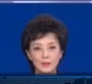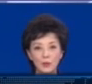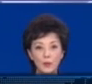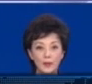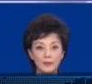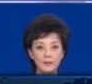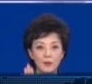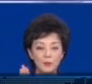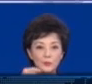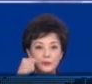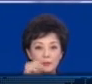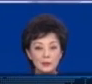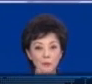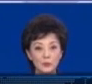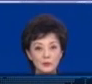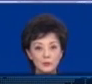key.